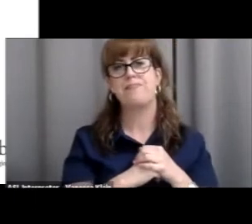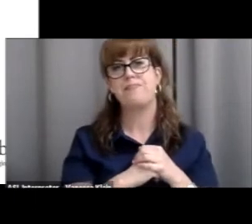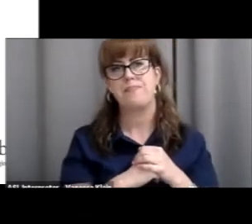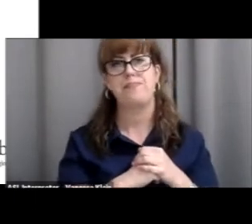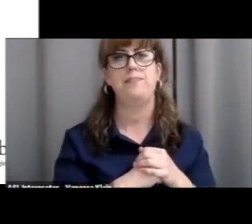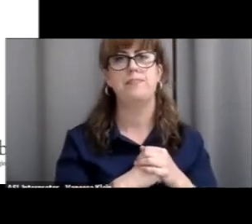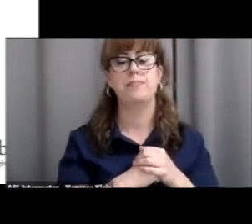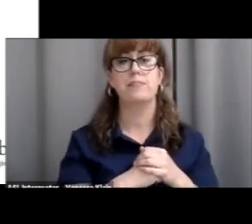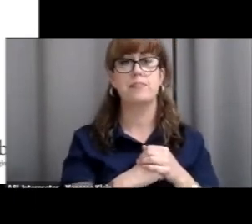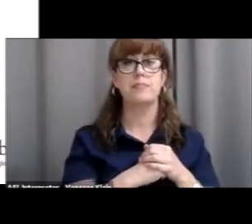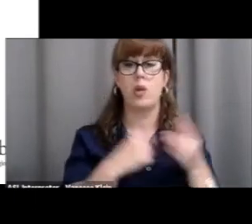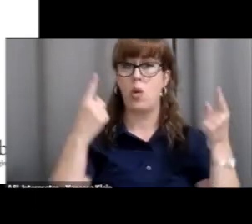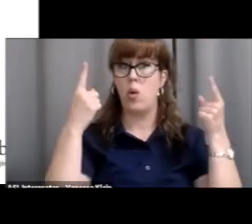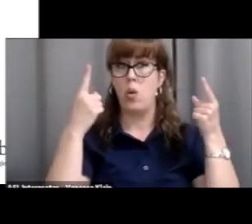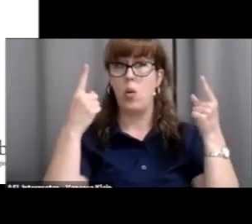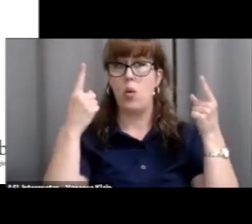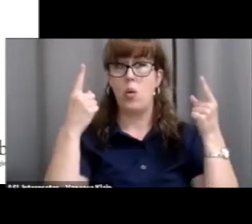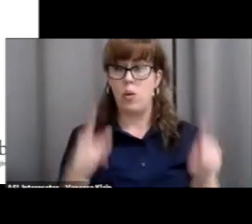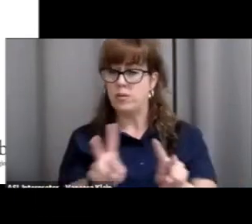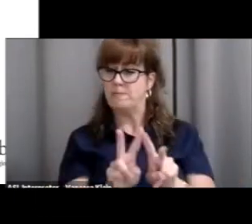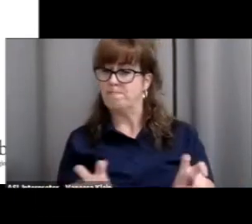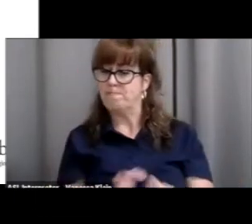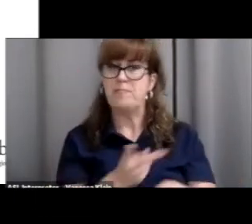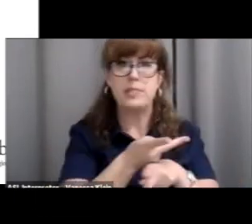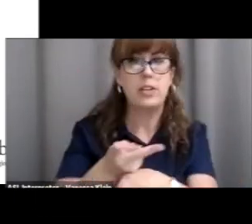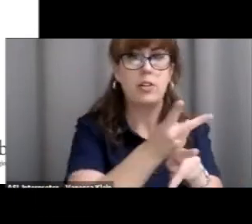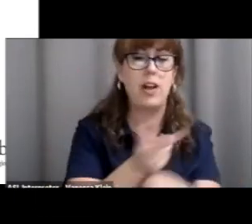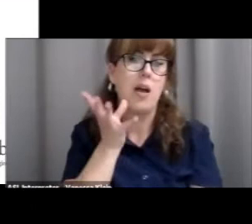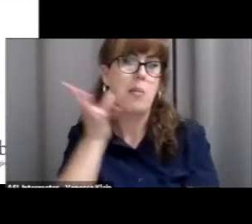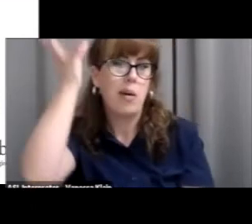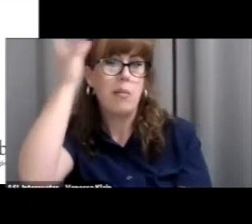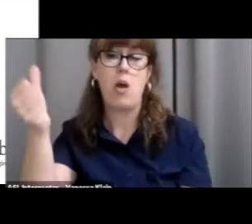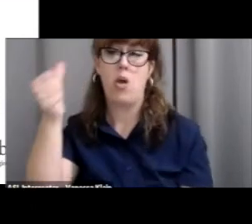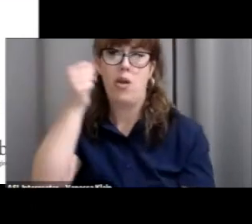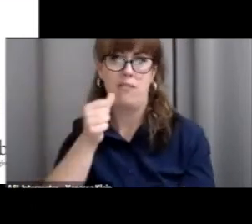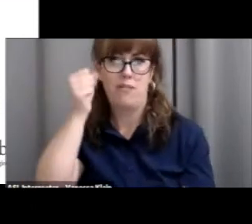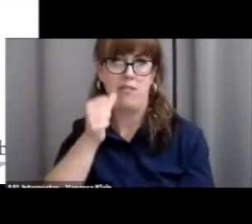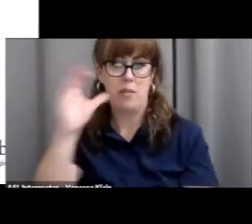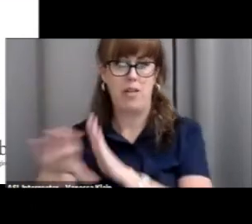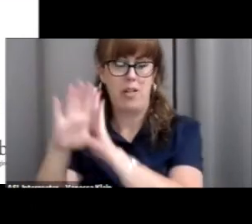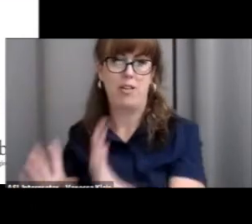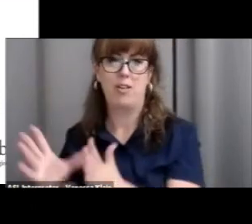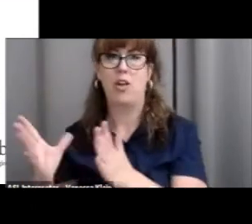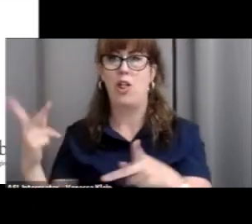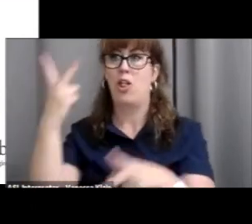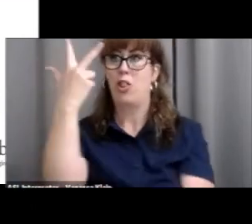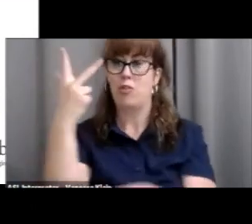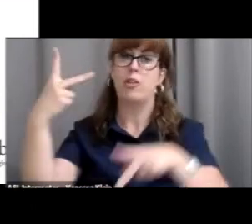When we look at caretaking and parenting, we see that female characters are 3 times more likely to be a